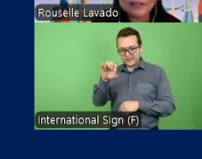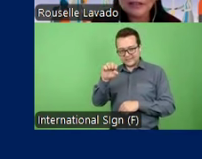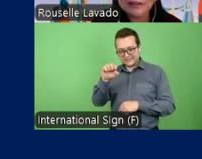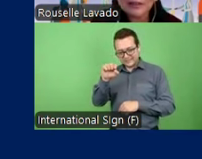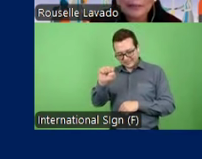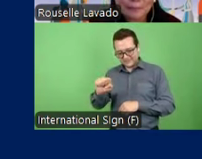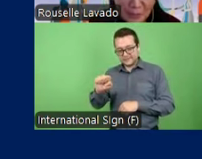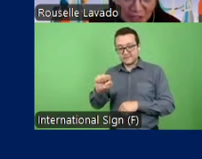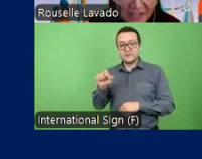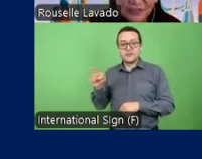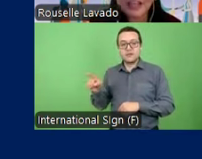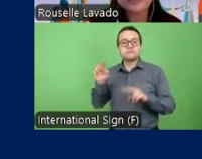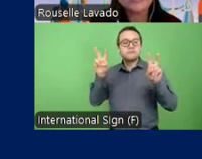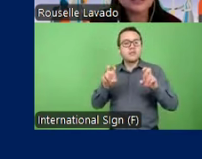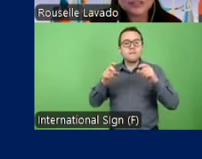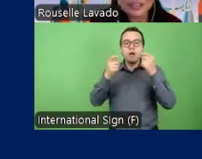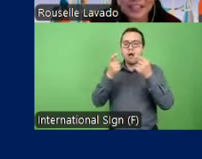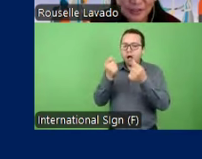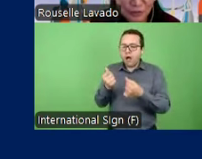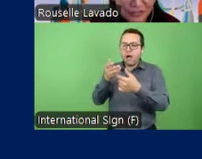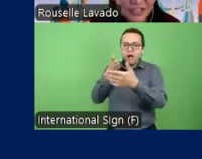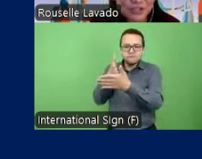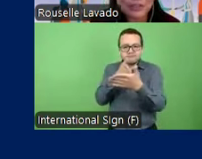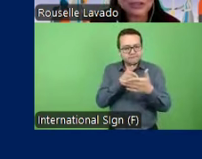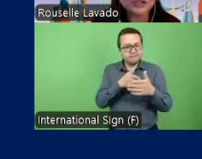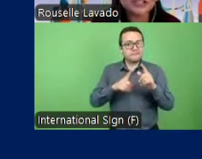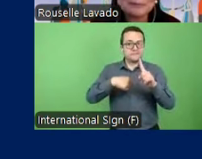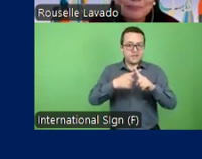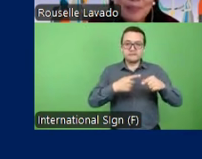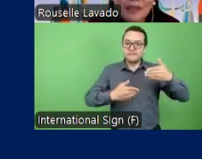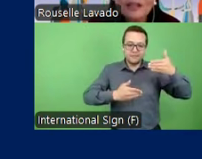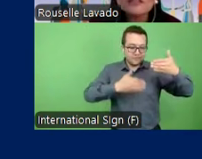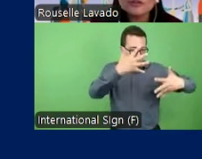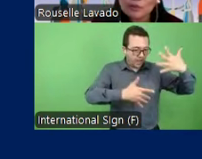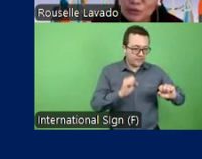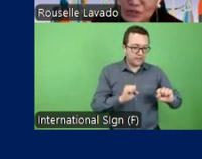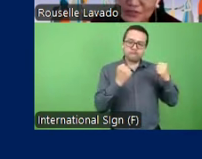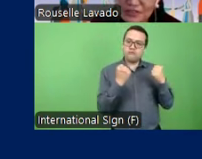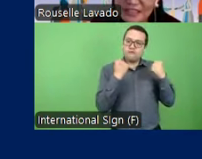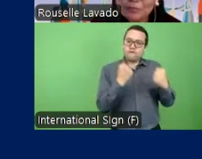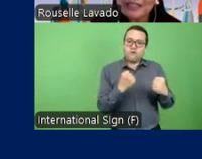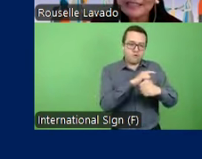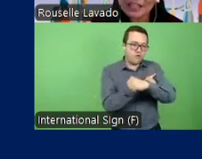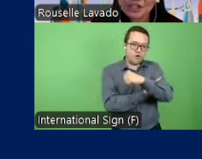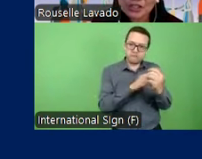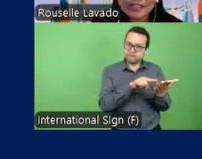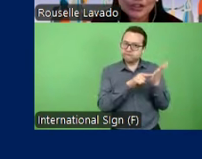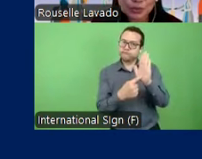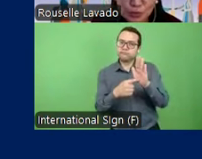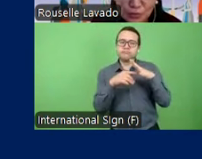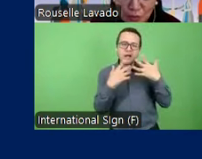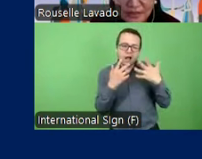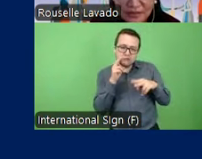health, primary health care, and universal health coverage monitoring. The focus of this presentation